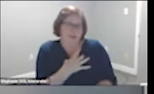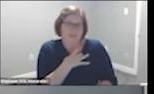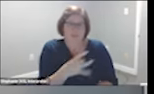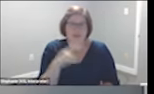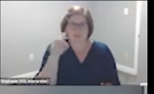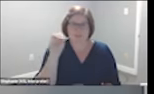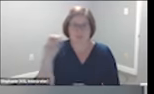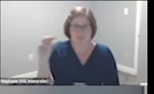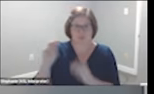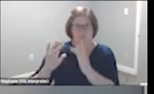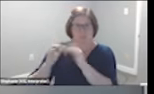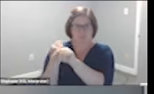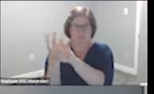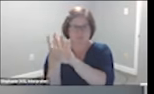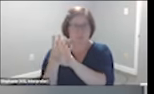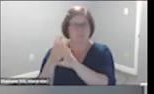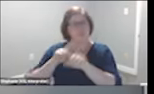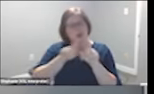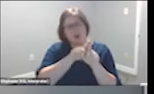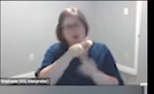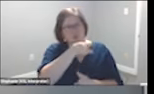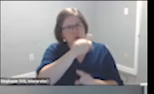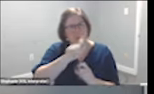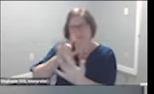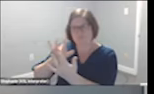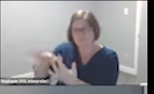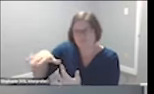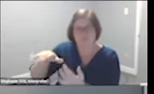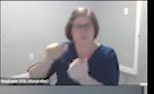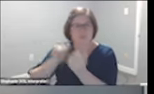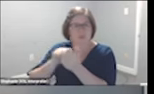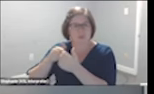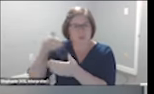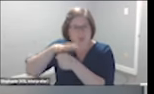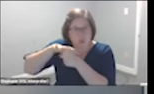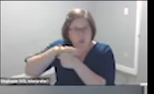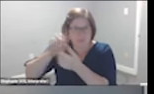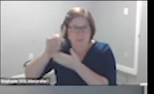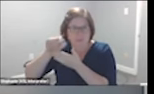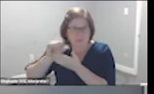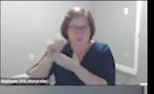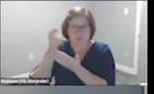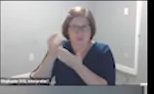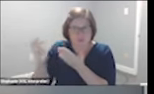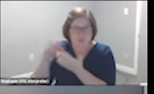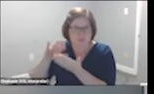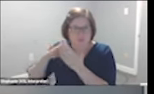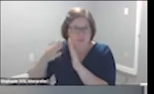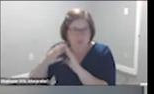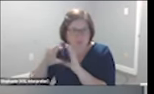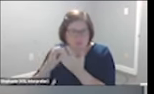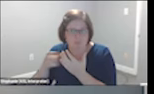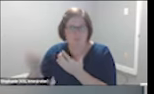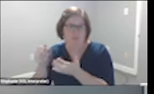reaching out to any local disability community groups and letting them be the experts to guide you through what needs to change. And of